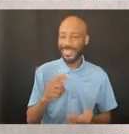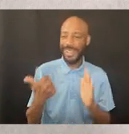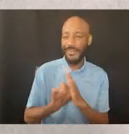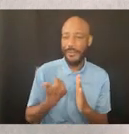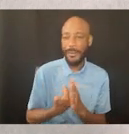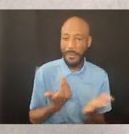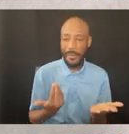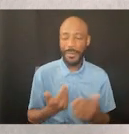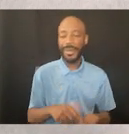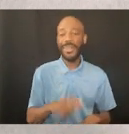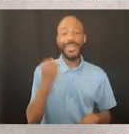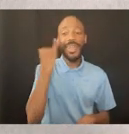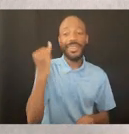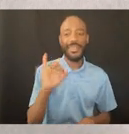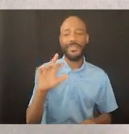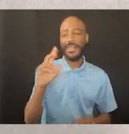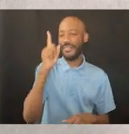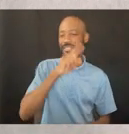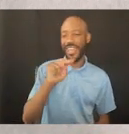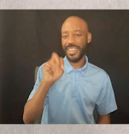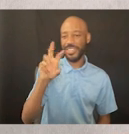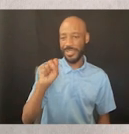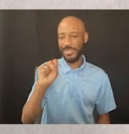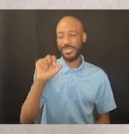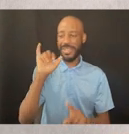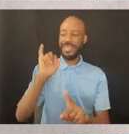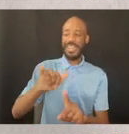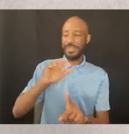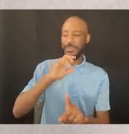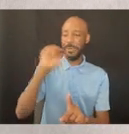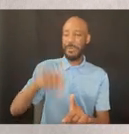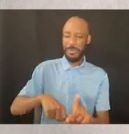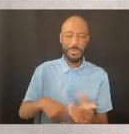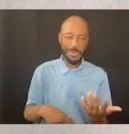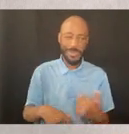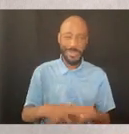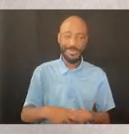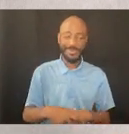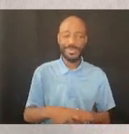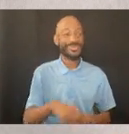fake news is very old. Yeah, fake news is ancient history.